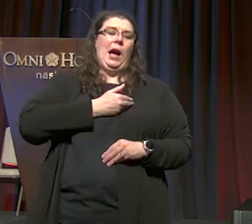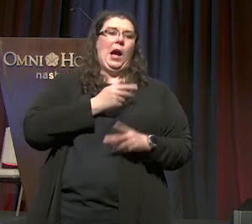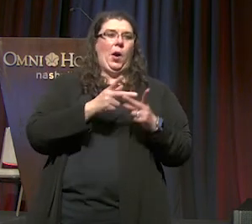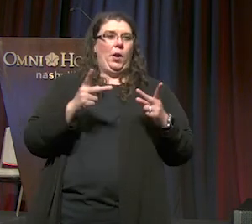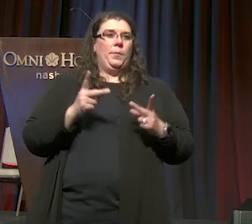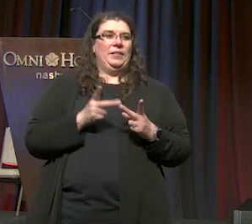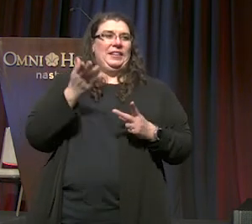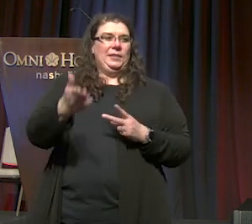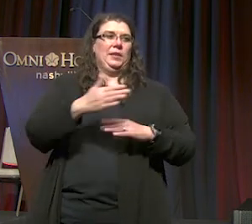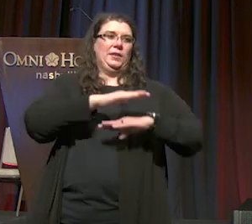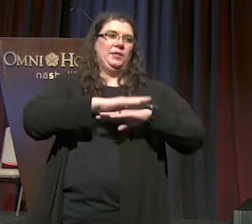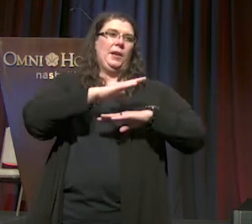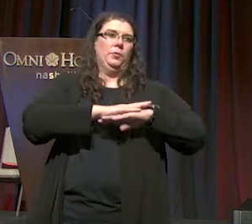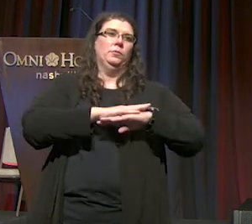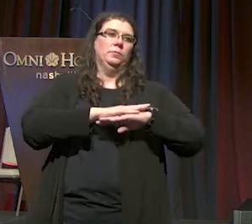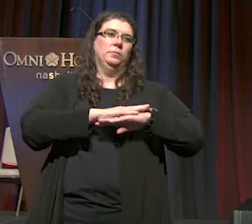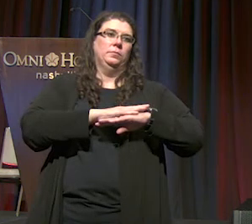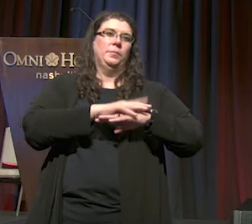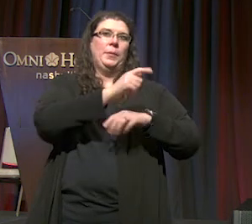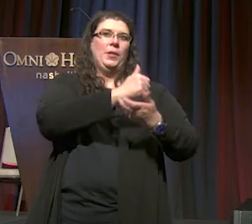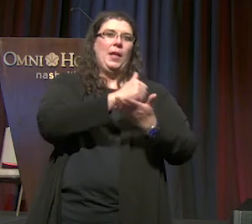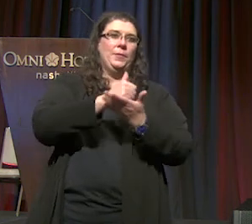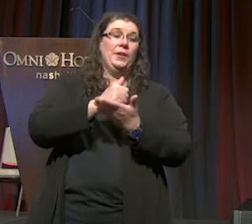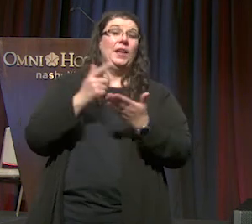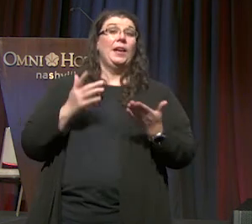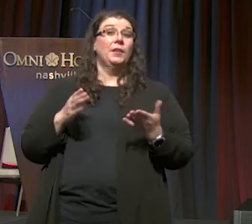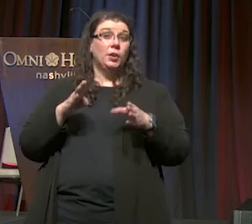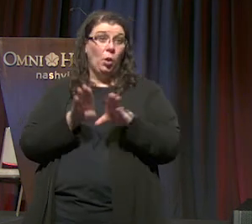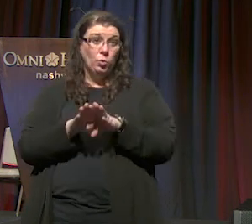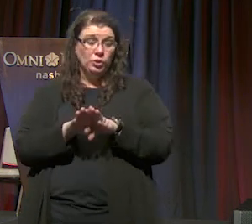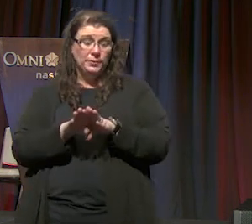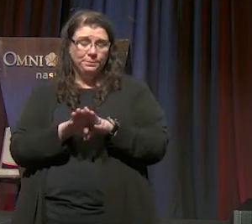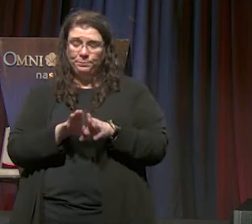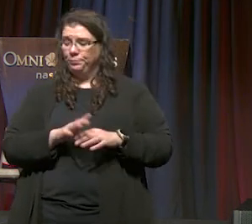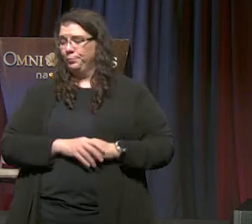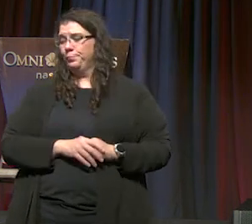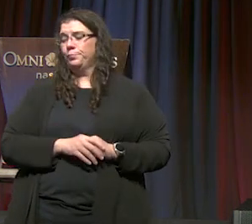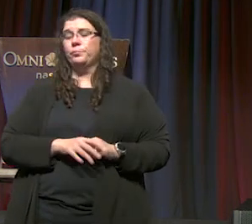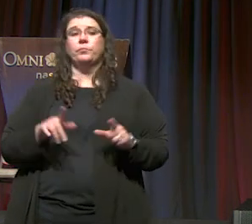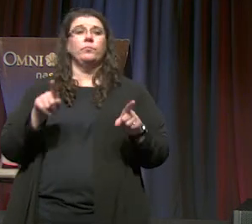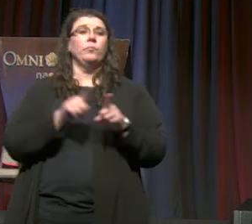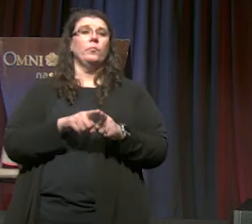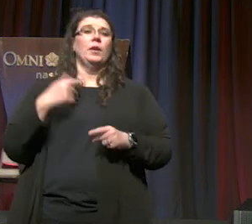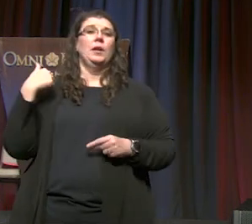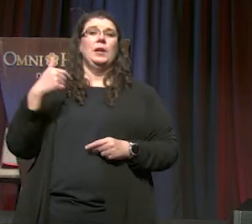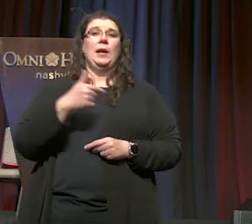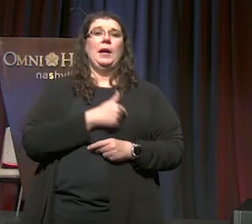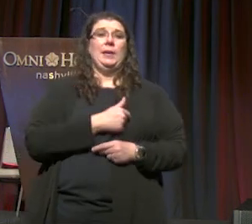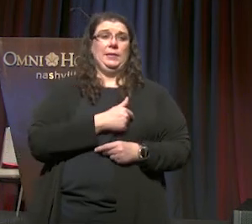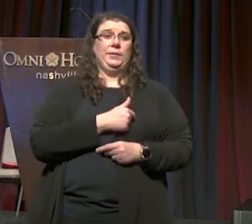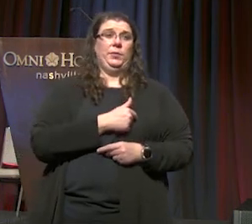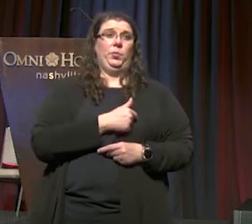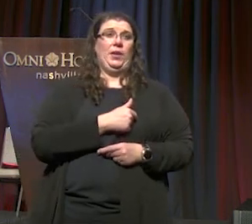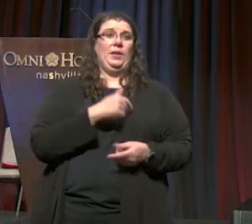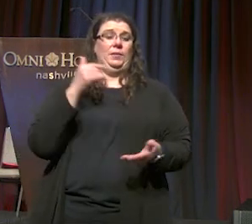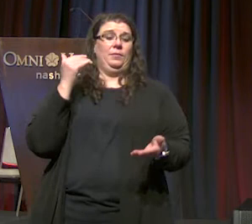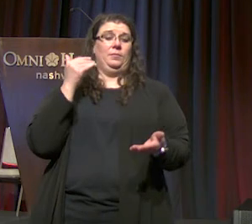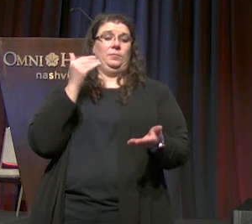at the table. In conclusion, as we draw